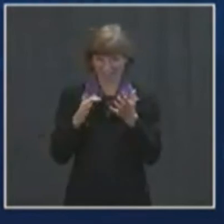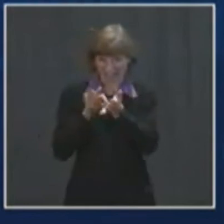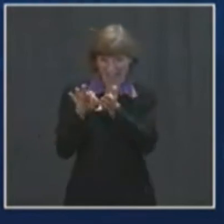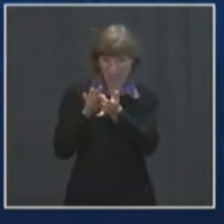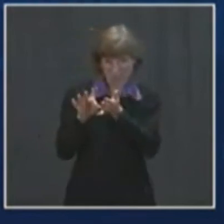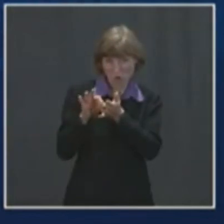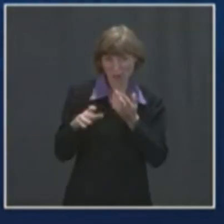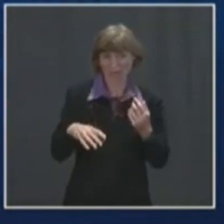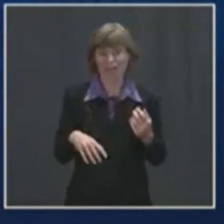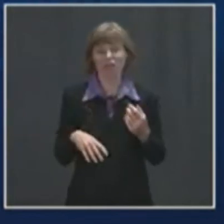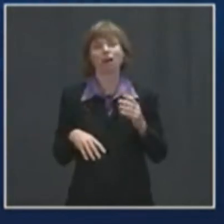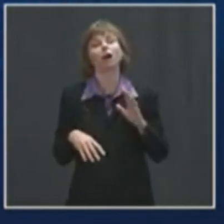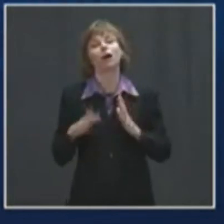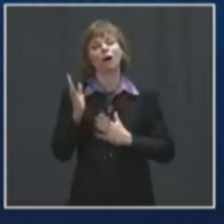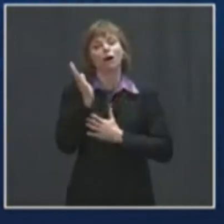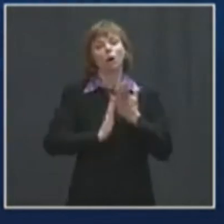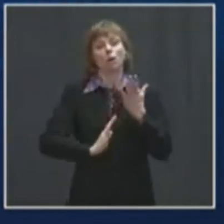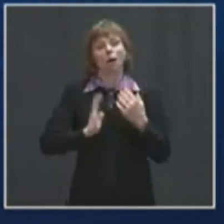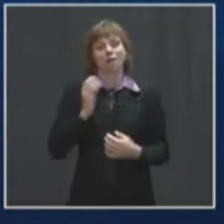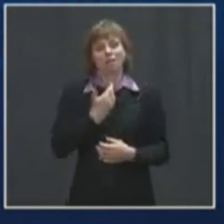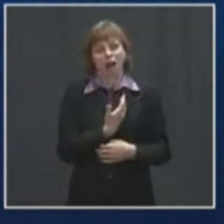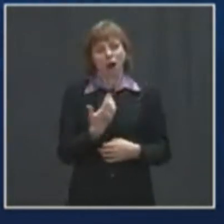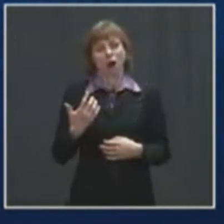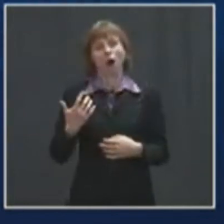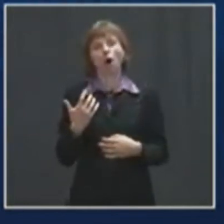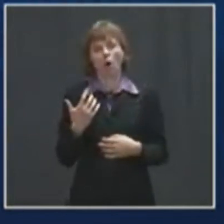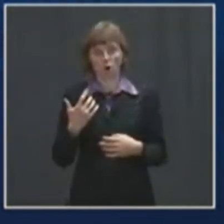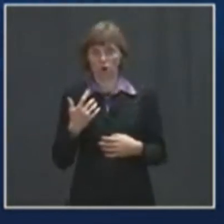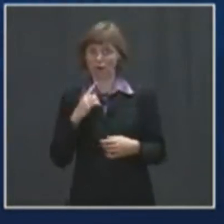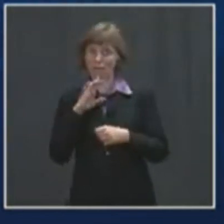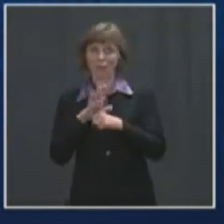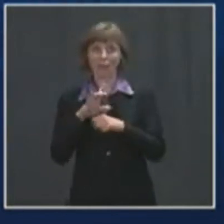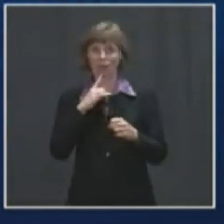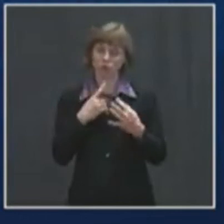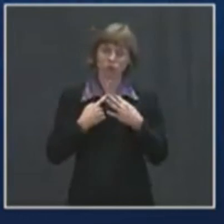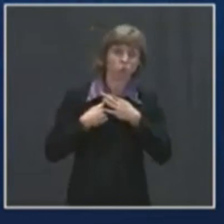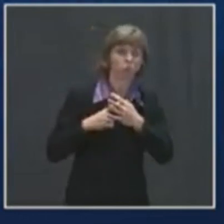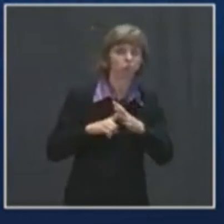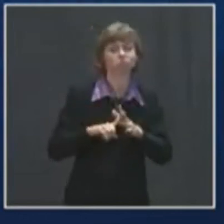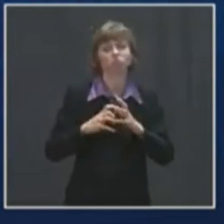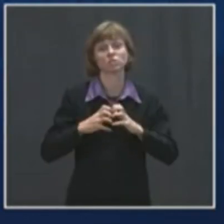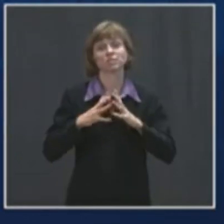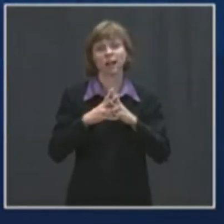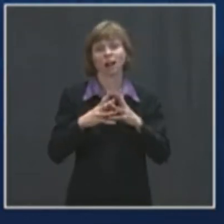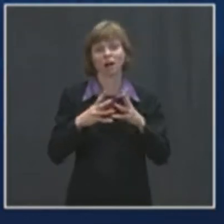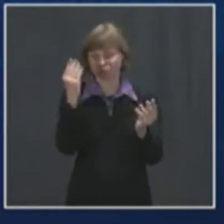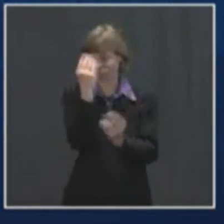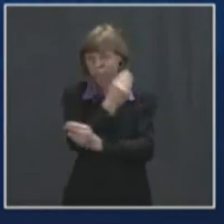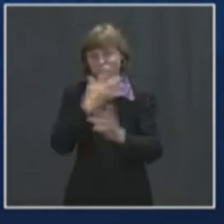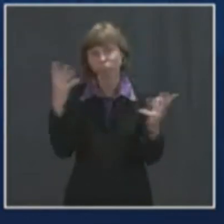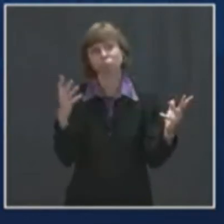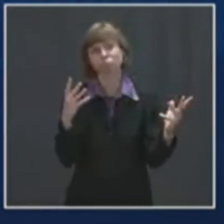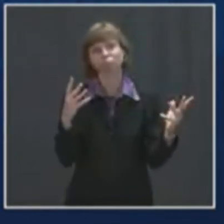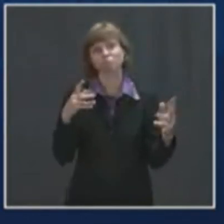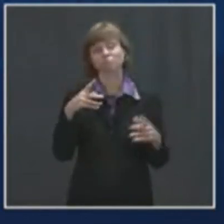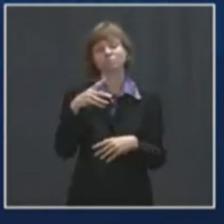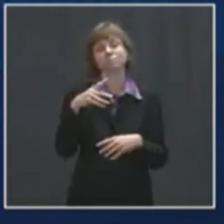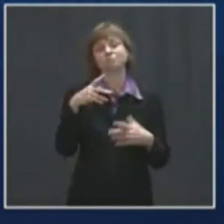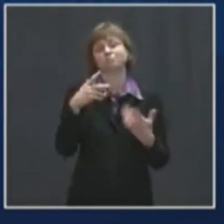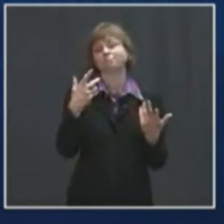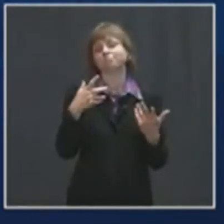our commitment is to launch a massive public affairs campaign, which is something we've talked about a little bit in here. It takes a little bit of time